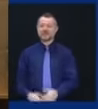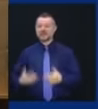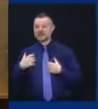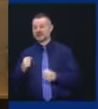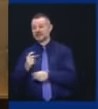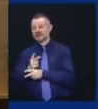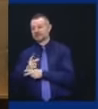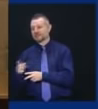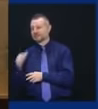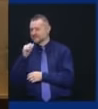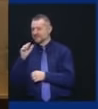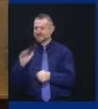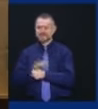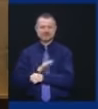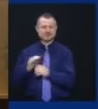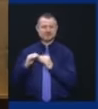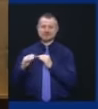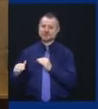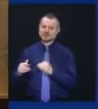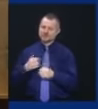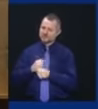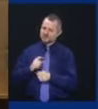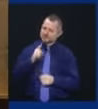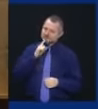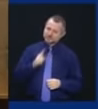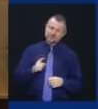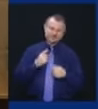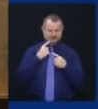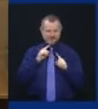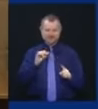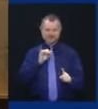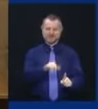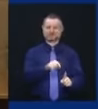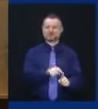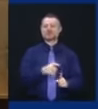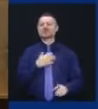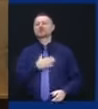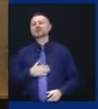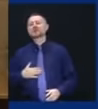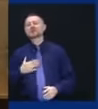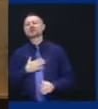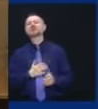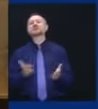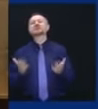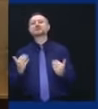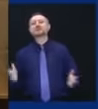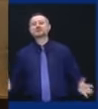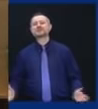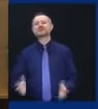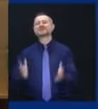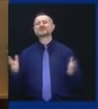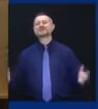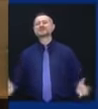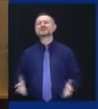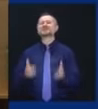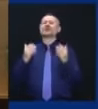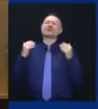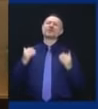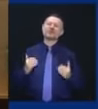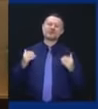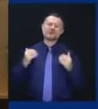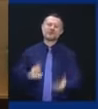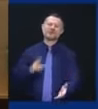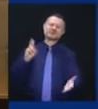here fully, we have to make sure that we do this. So please, I encourage you, I implore you to go out, to sign